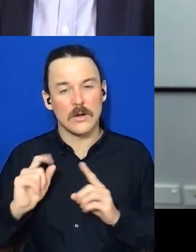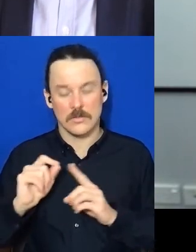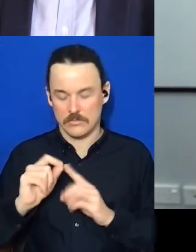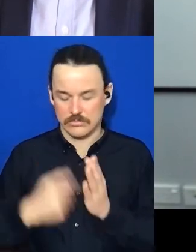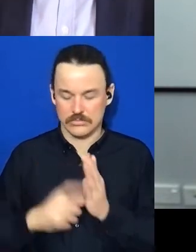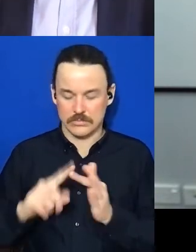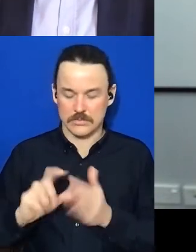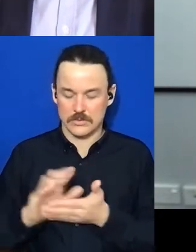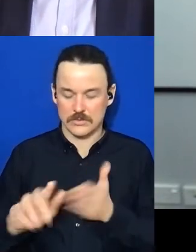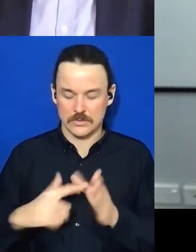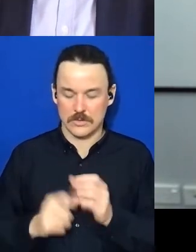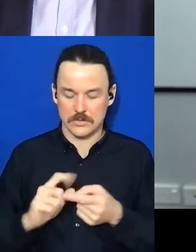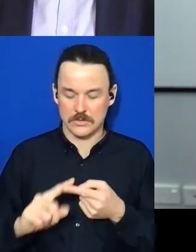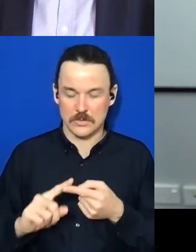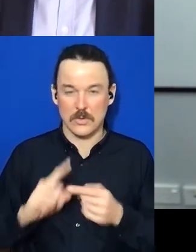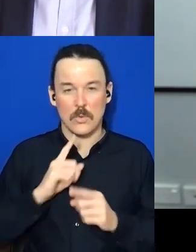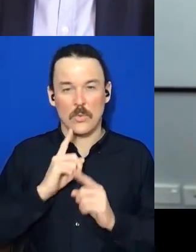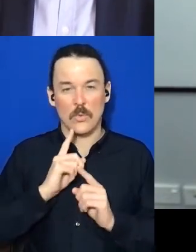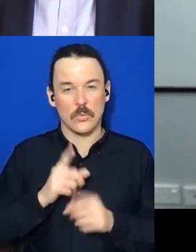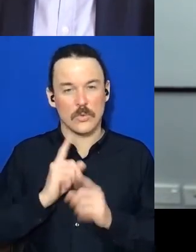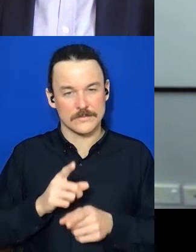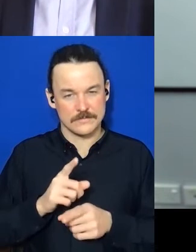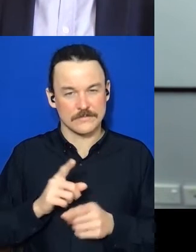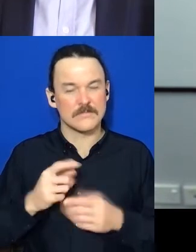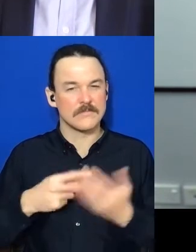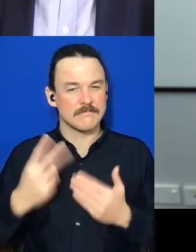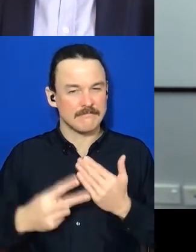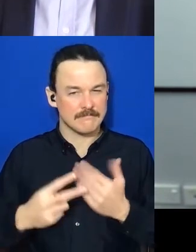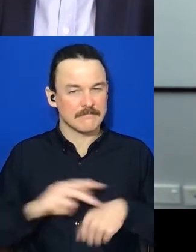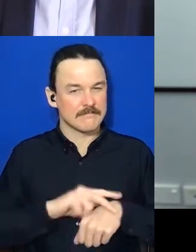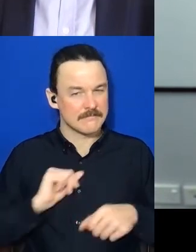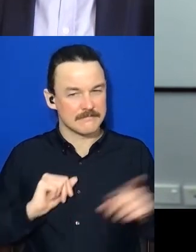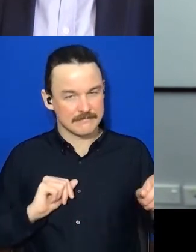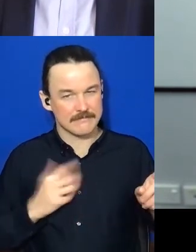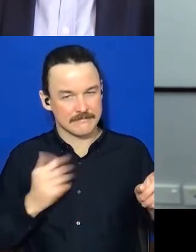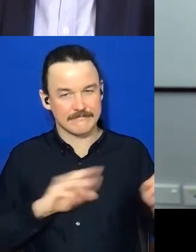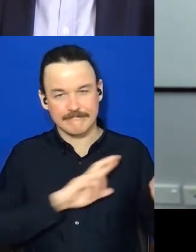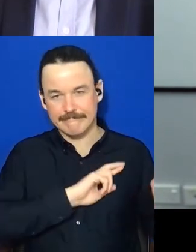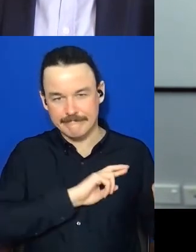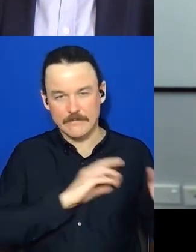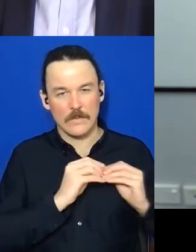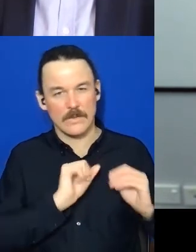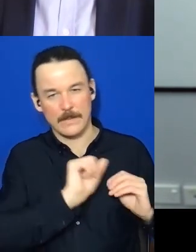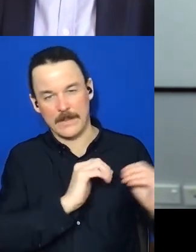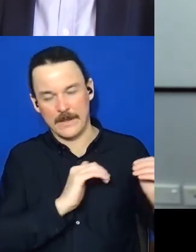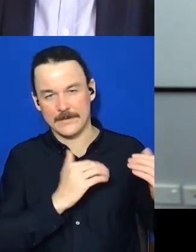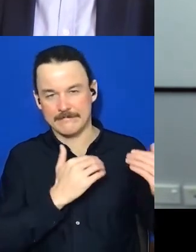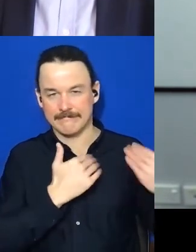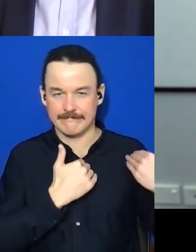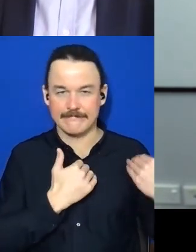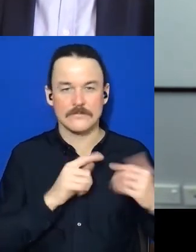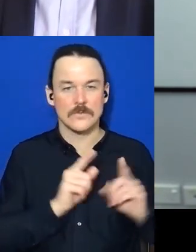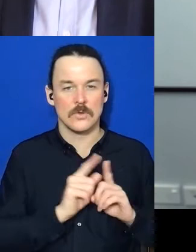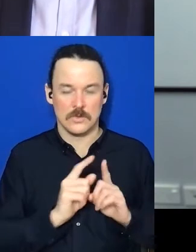that police have a responsibility and obligation in their space. So we've been able to